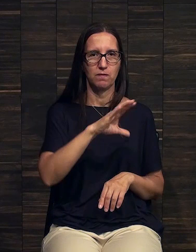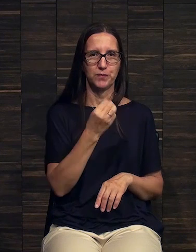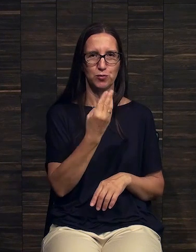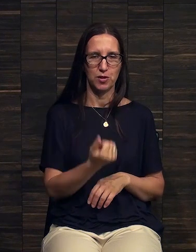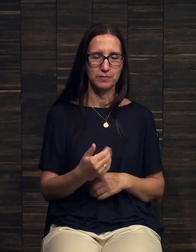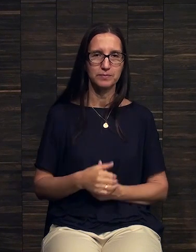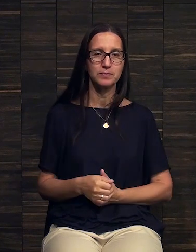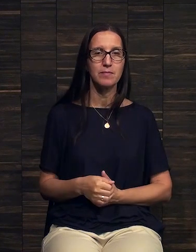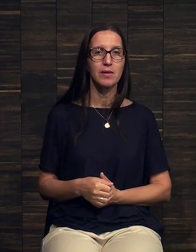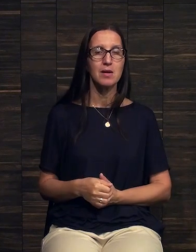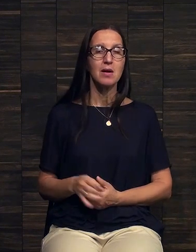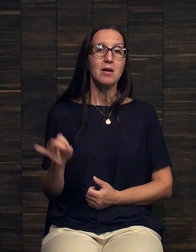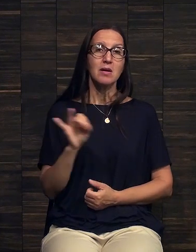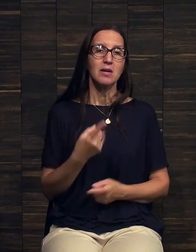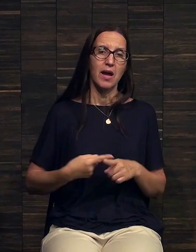anti-American communist spy.